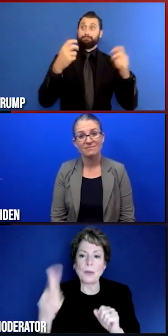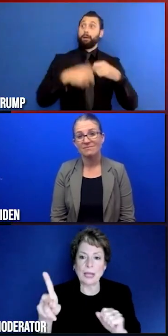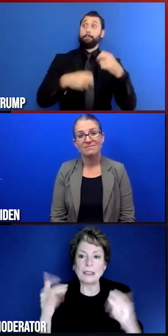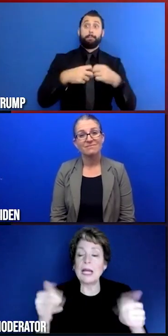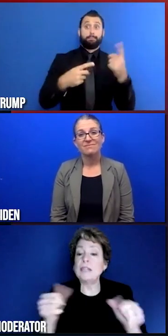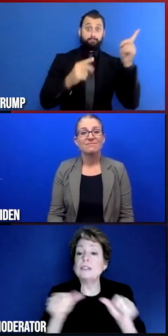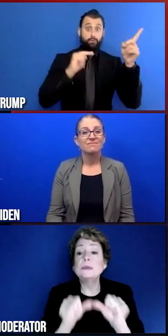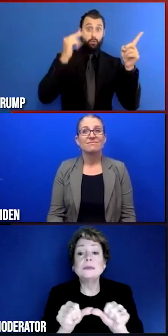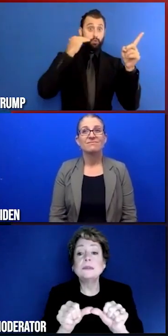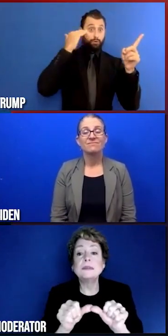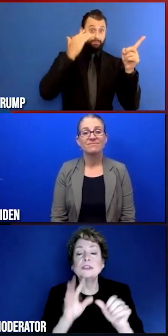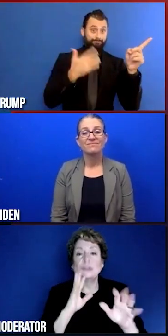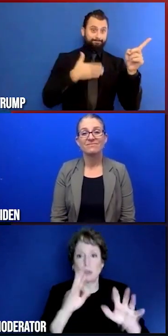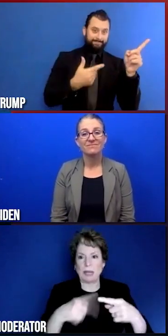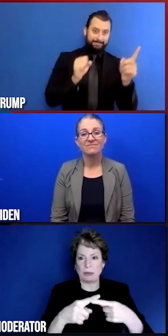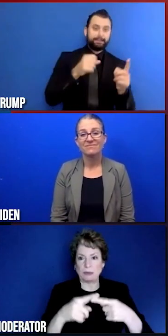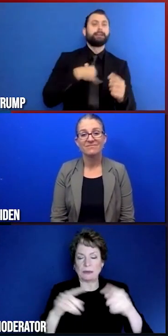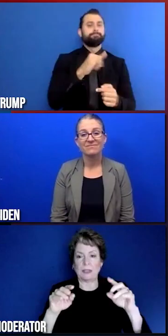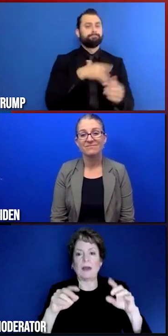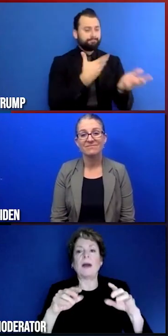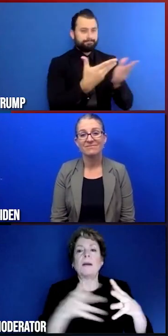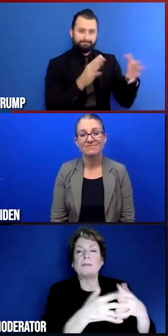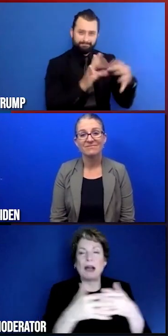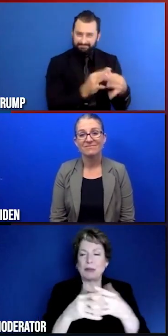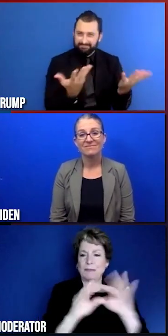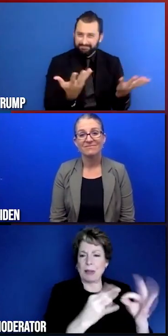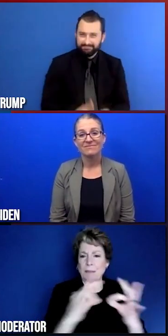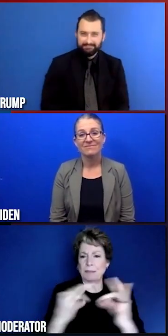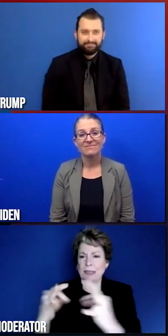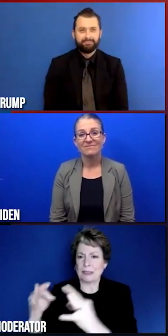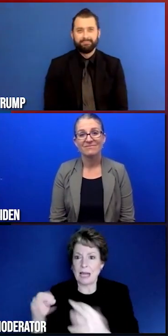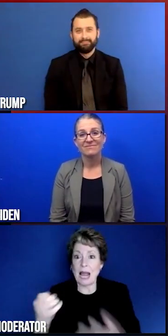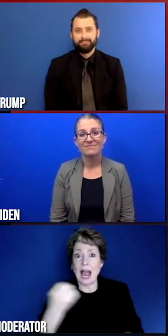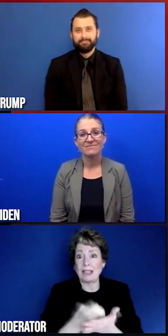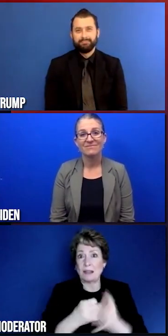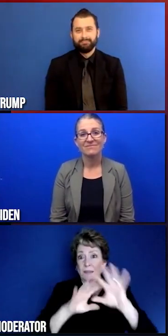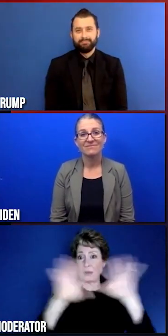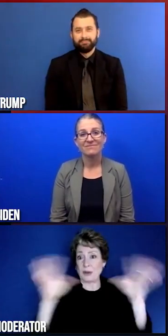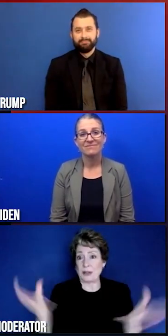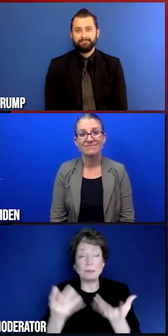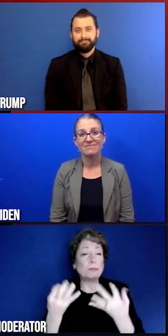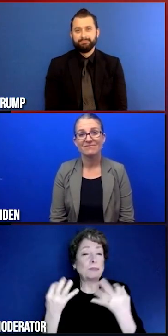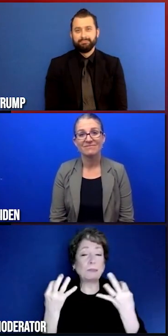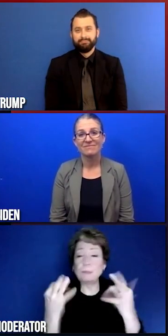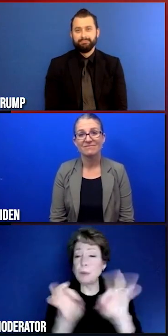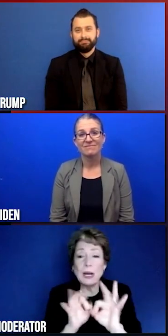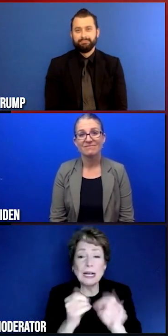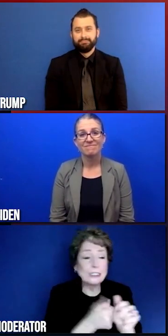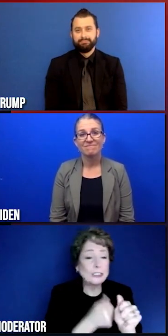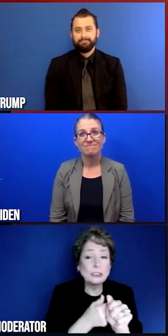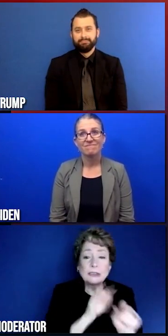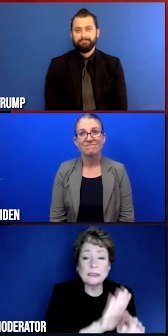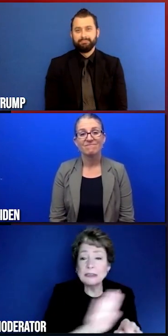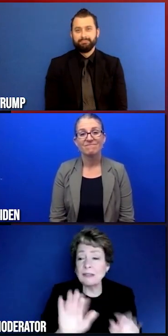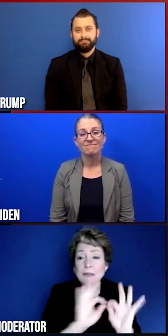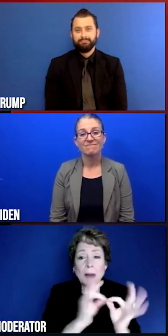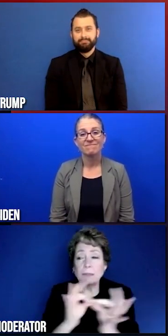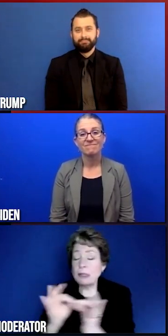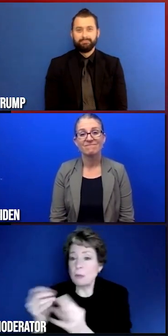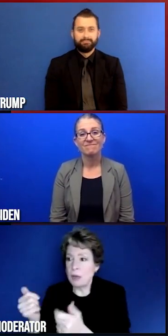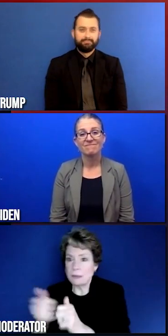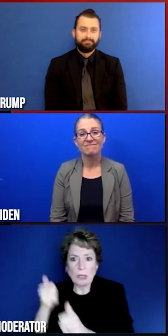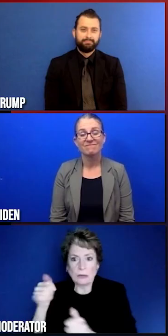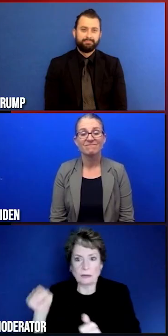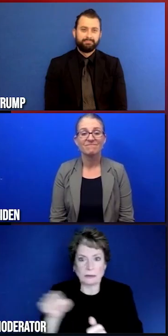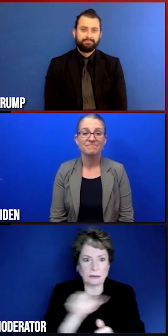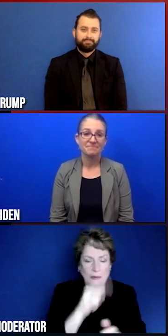economy. One of the issues that's most important to them is health care, as you both know. Today, there was a key vote on a new Supreme Court Justice,